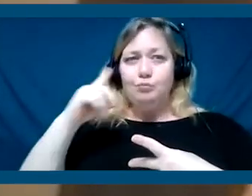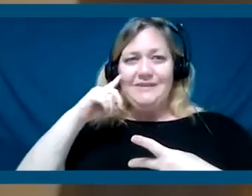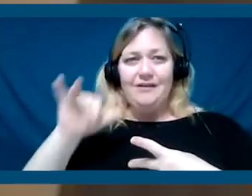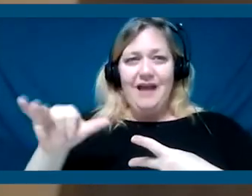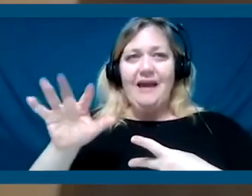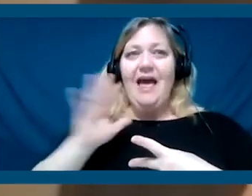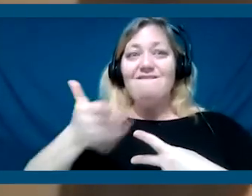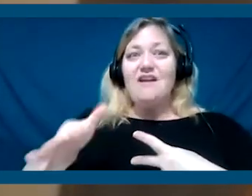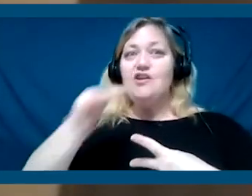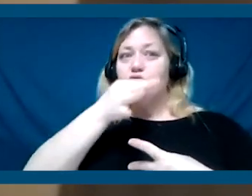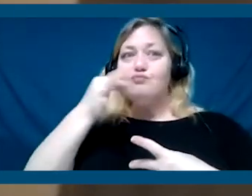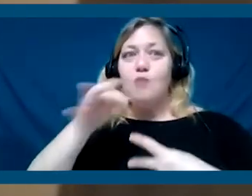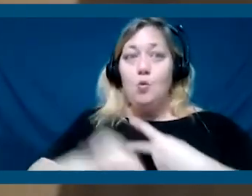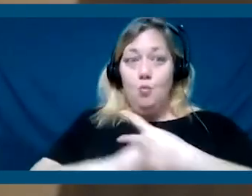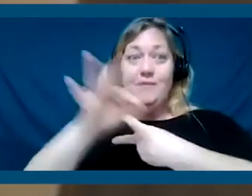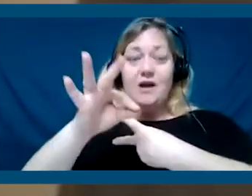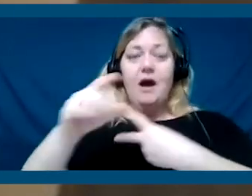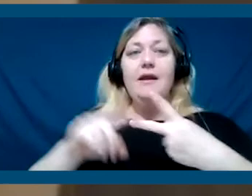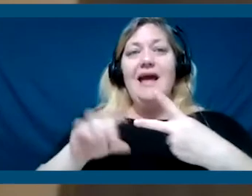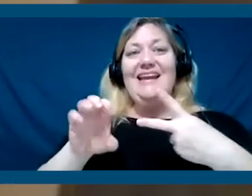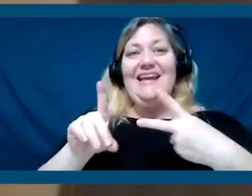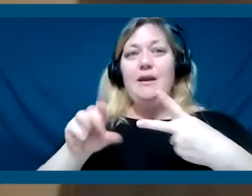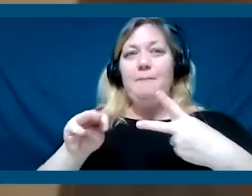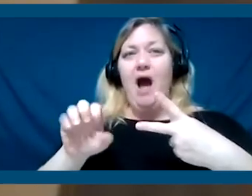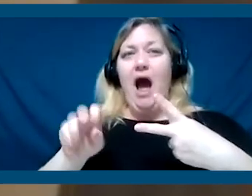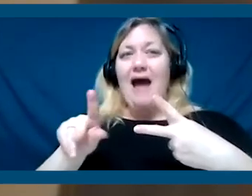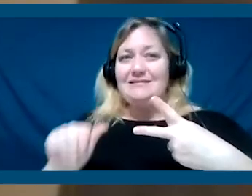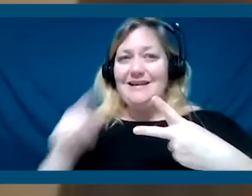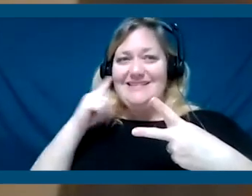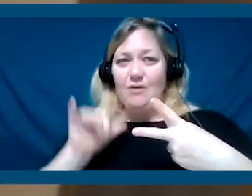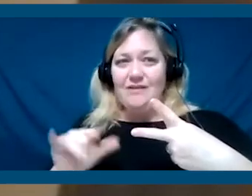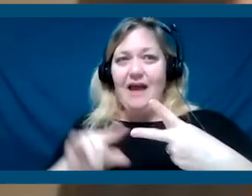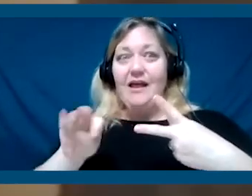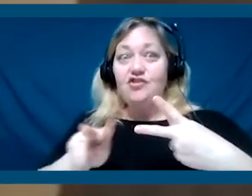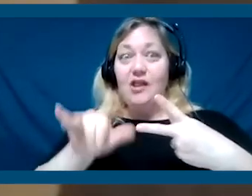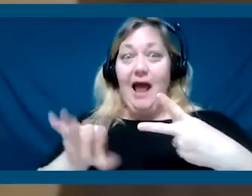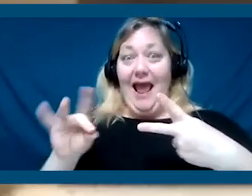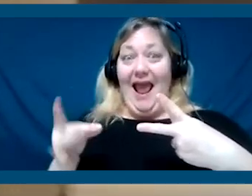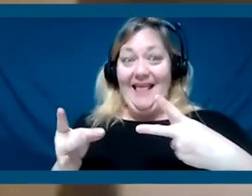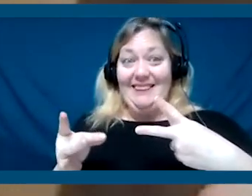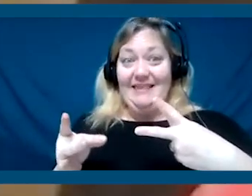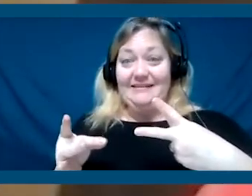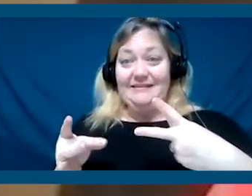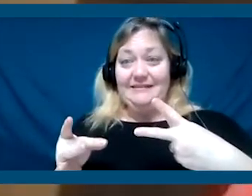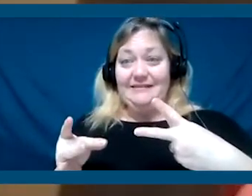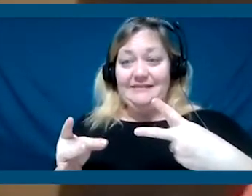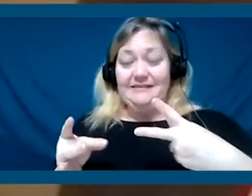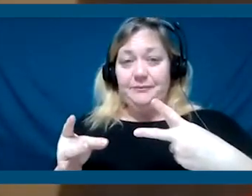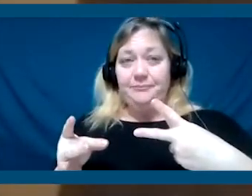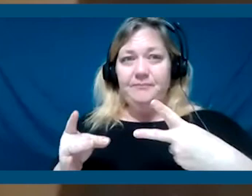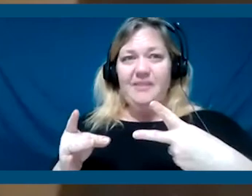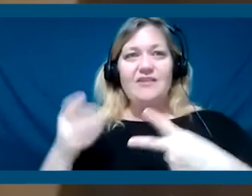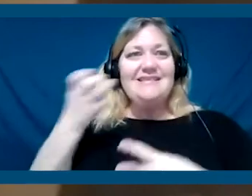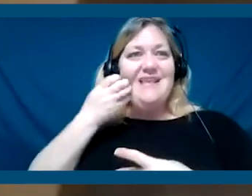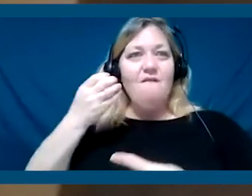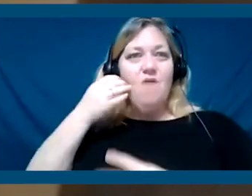Ramadan, and Eid al-Adha, which this year will fall probably between July 8th and July. Sorry for